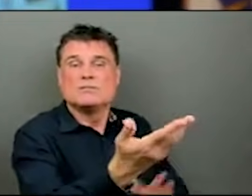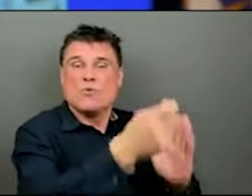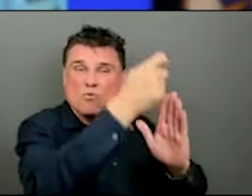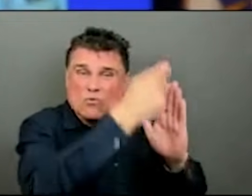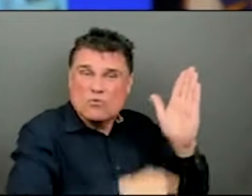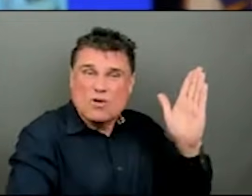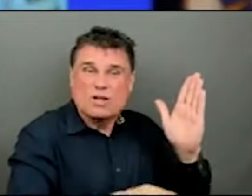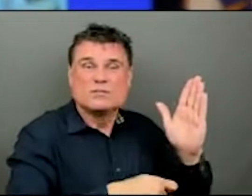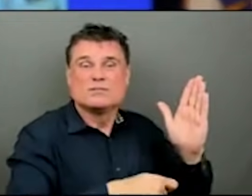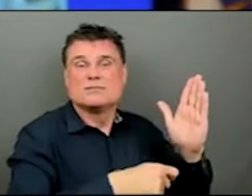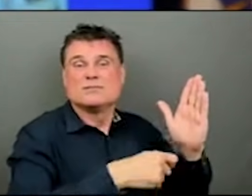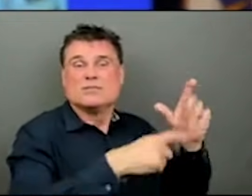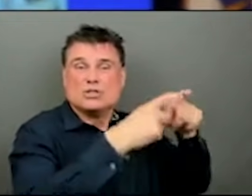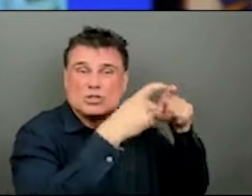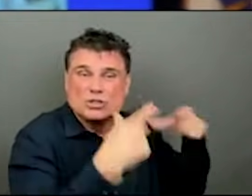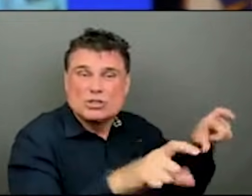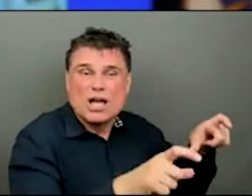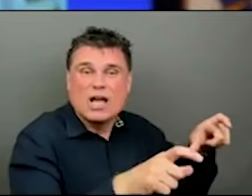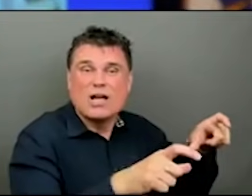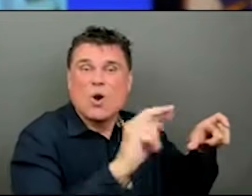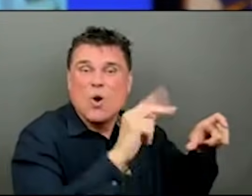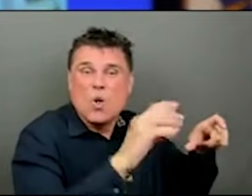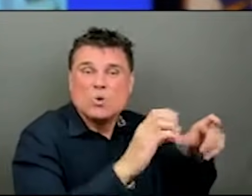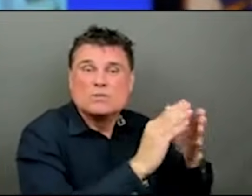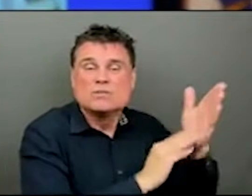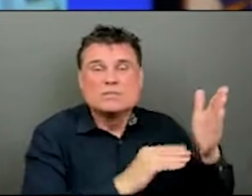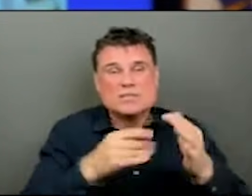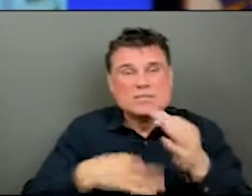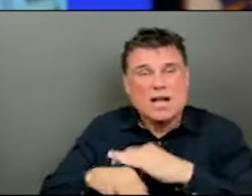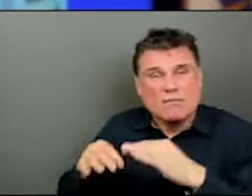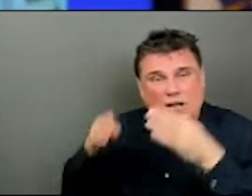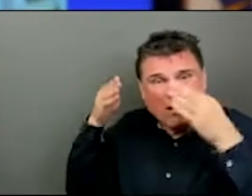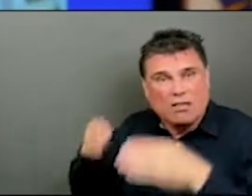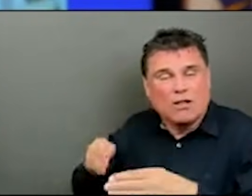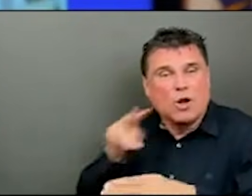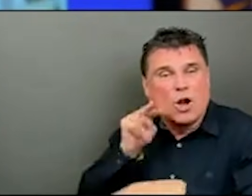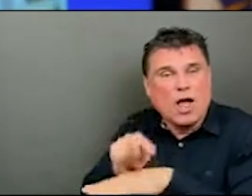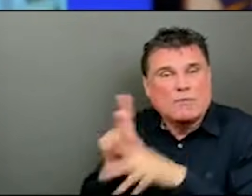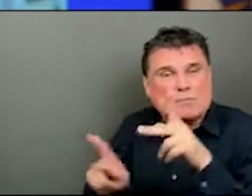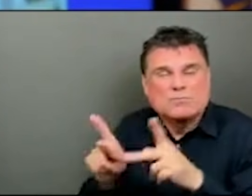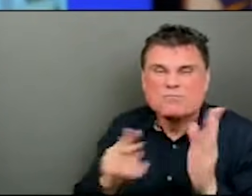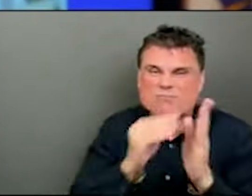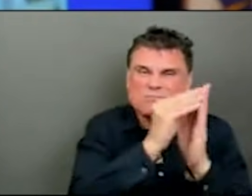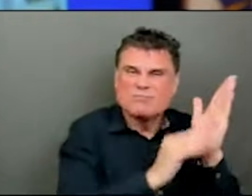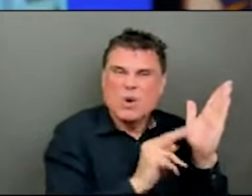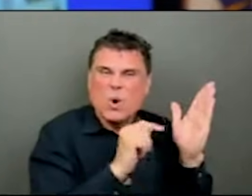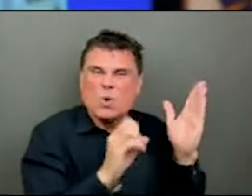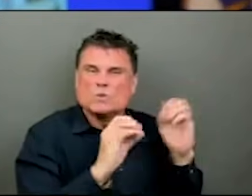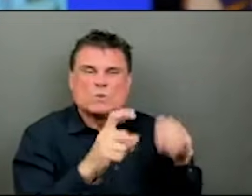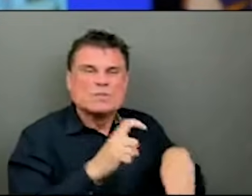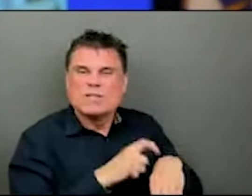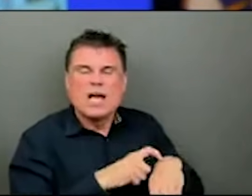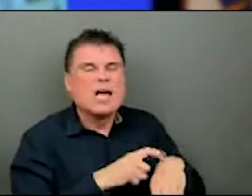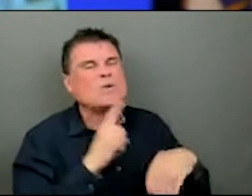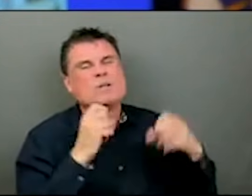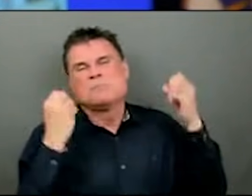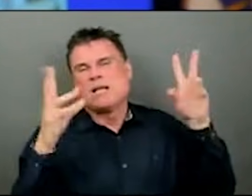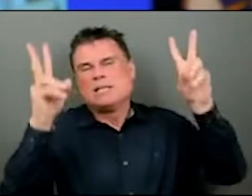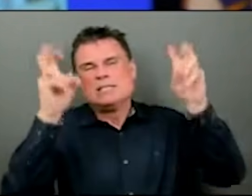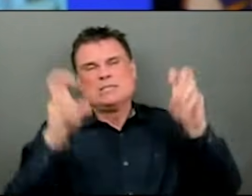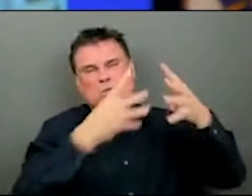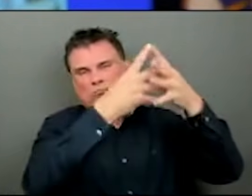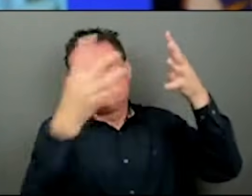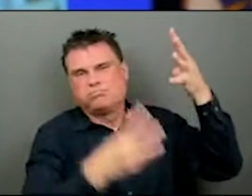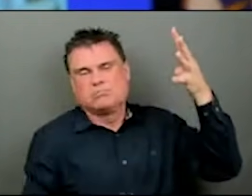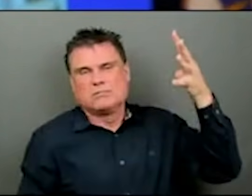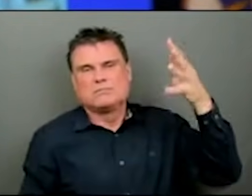provide documentation about testing. These are big challenges, and it's sad, I think, sad to say at